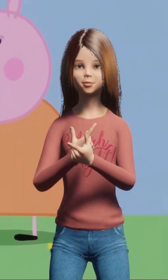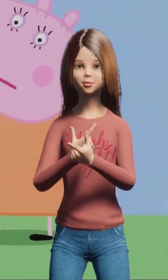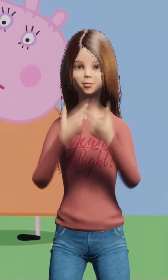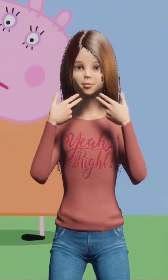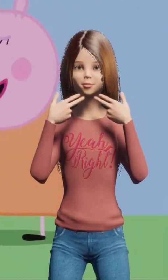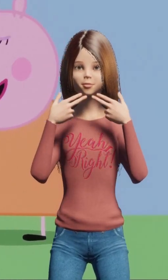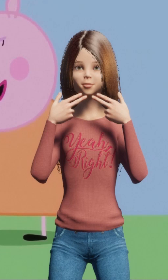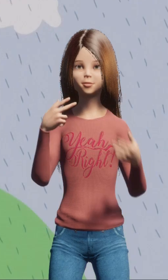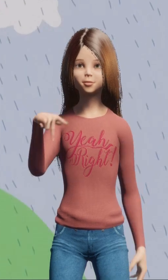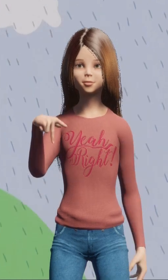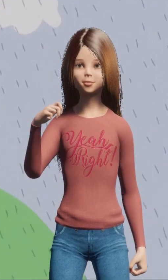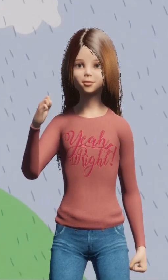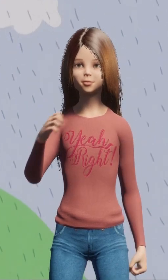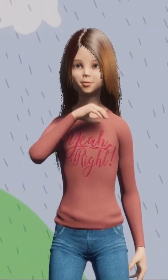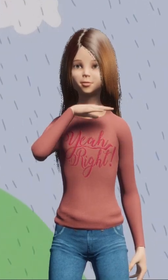Daddy Pig.